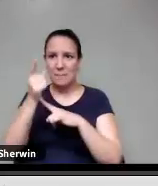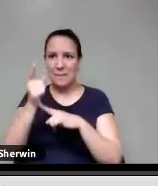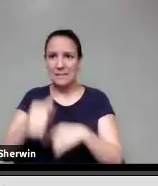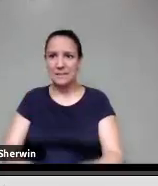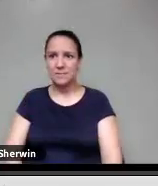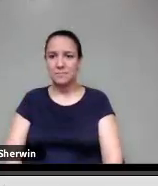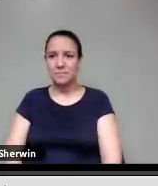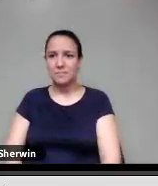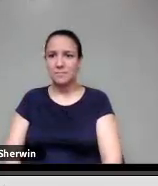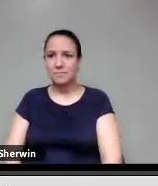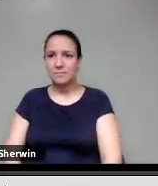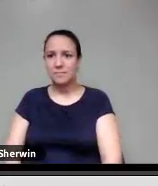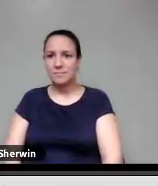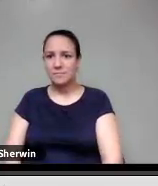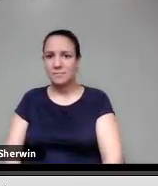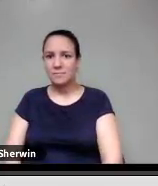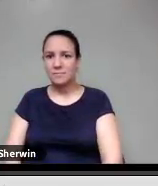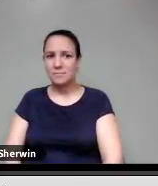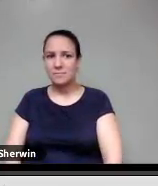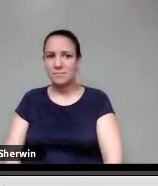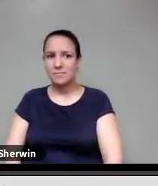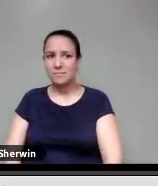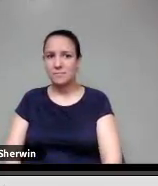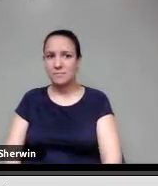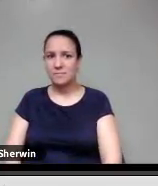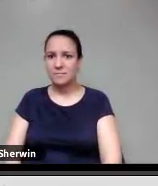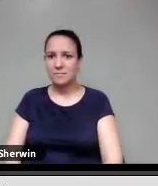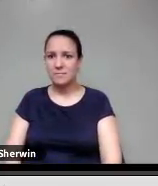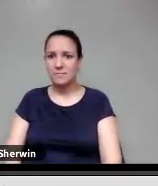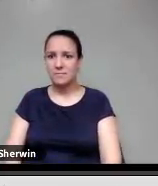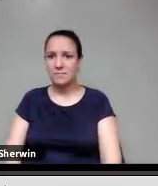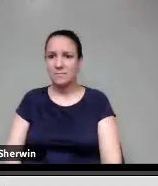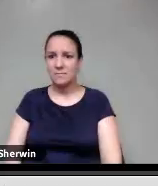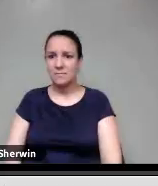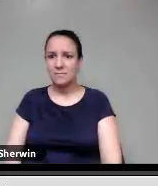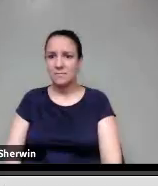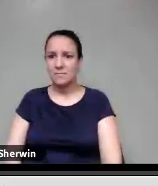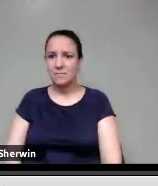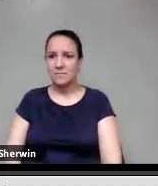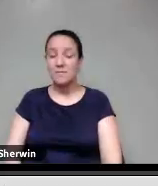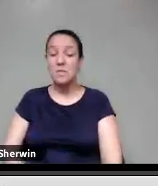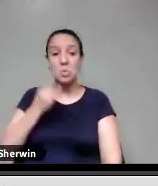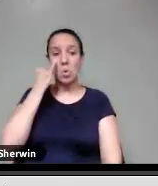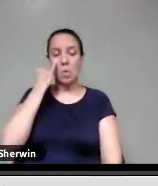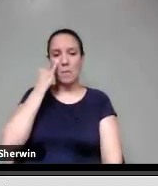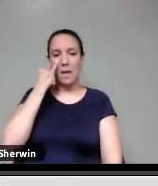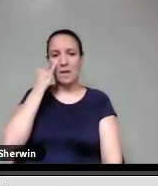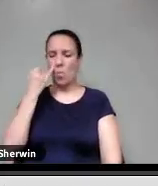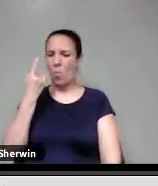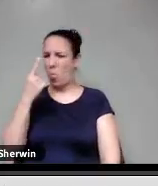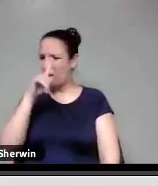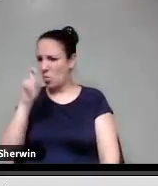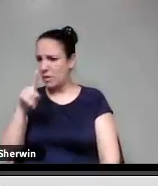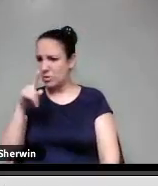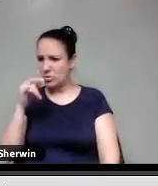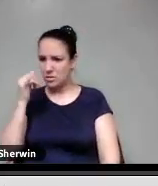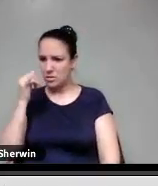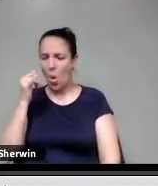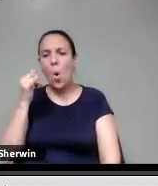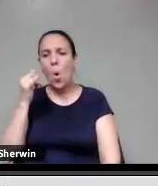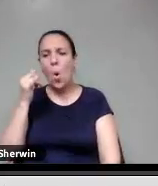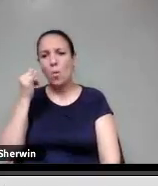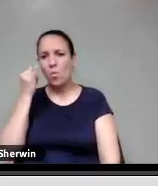don't have that answer. You can only rate it from 1 to 10, and I didn't use the service. And that's very frustrating for me because I'm not going to rate it 10. I didn't use it.